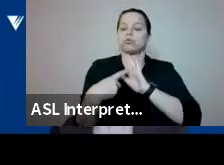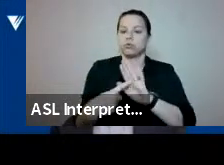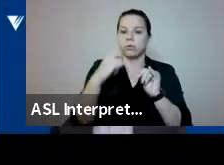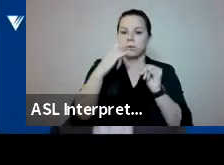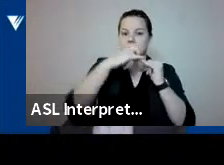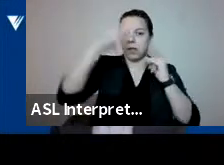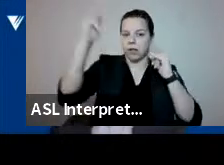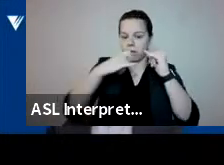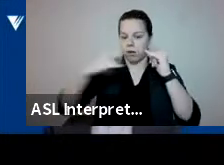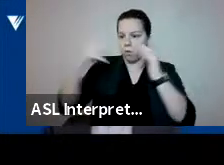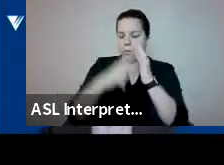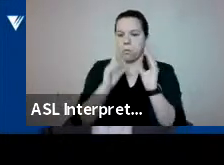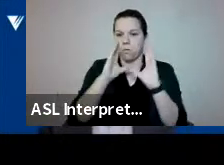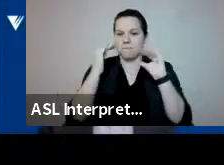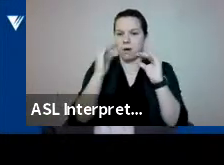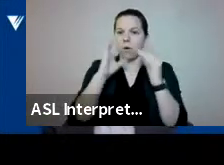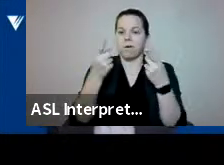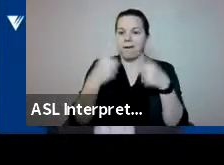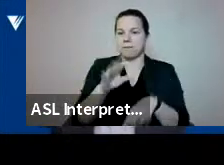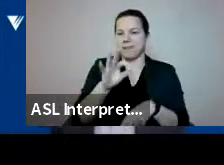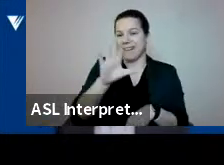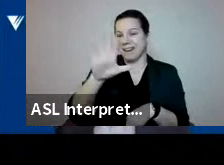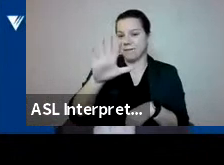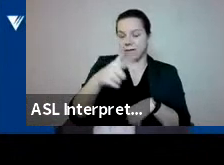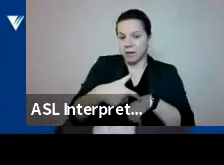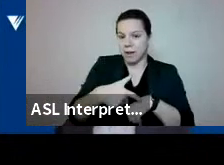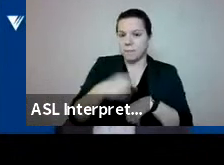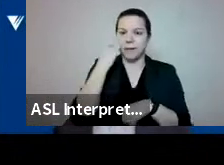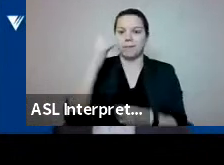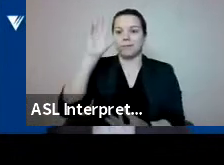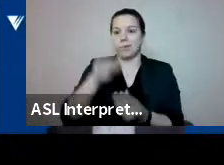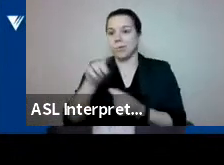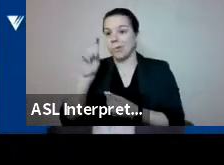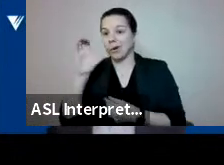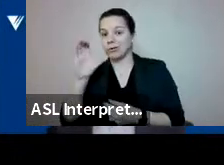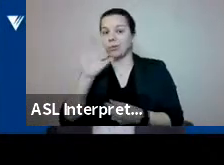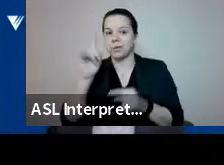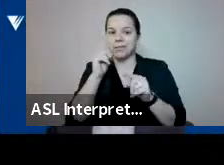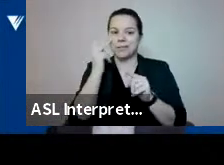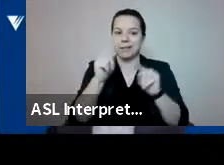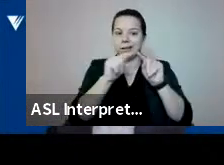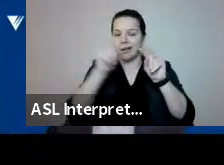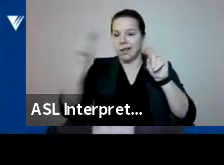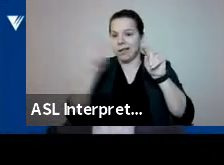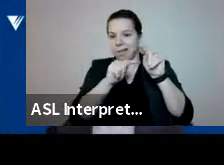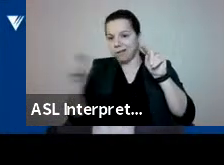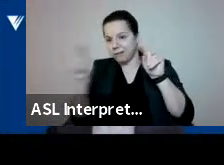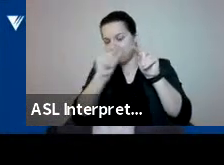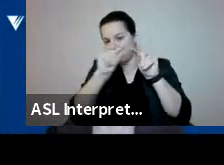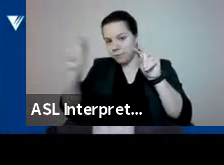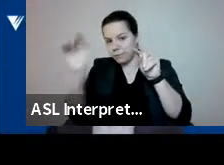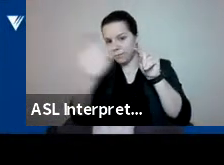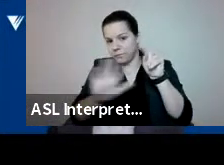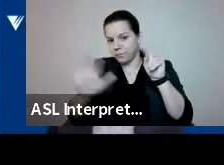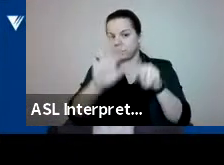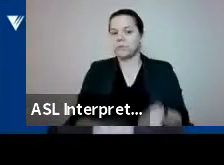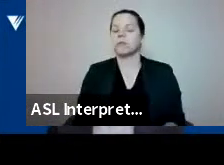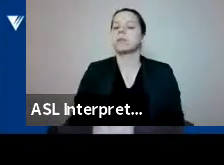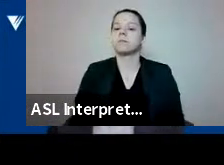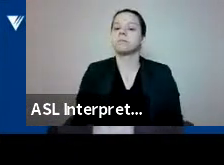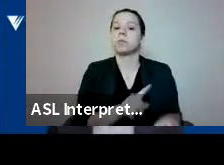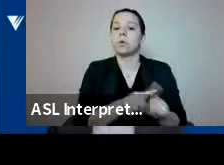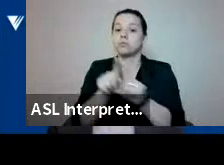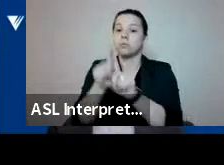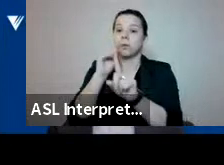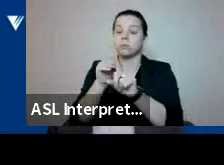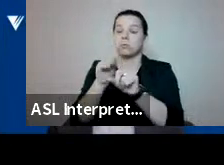fall within 95 times out of 100. The national curve is also shown plotted between aircraft noise exposure levels of